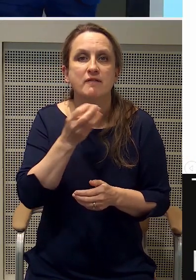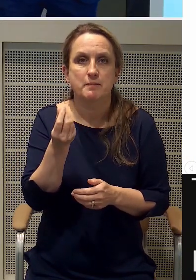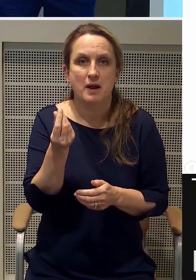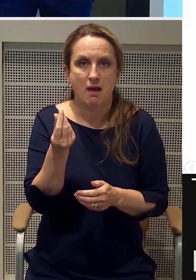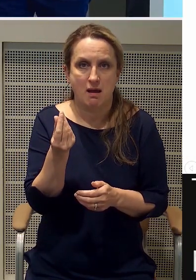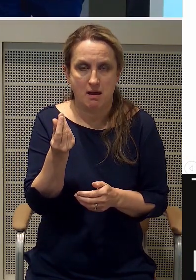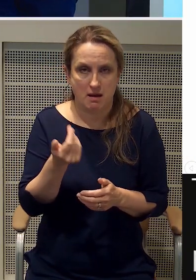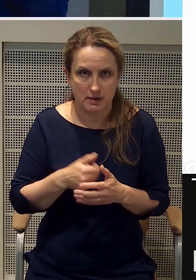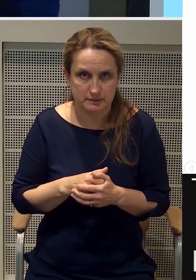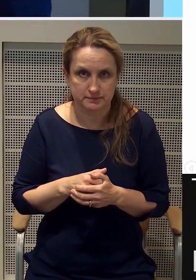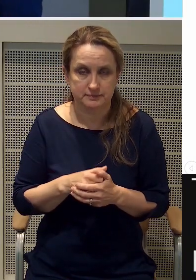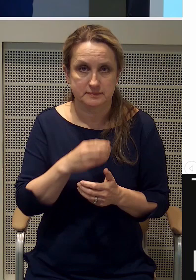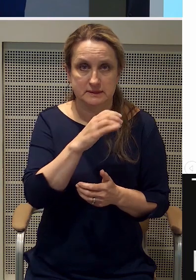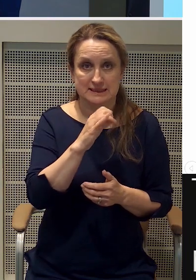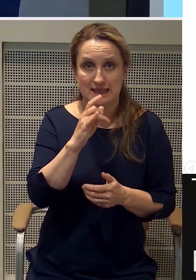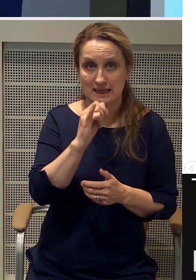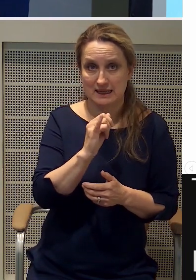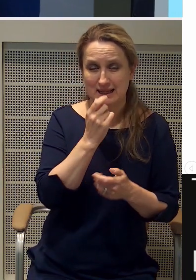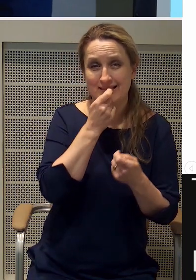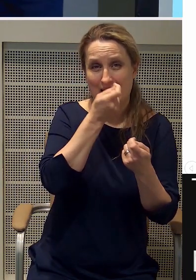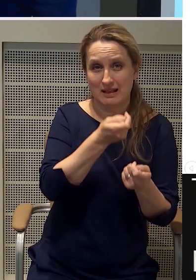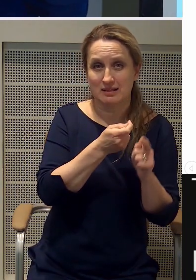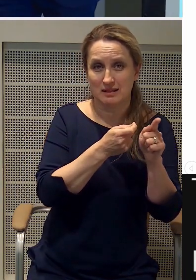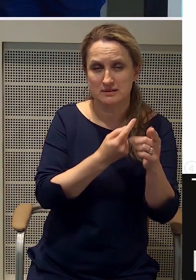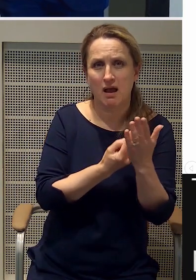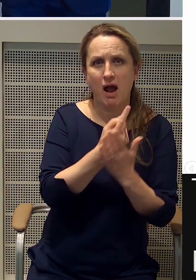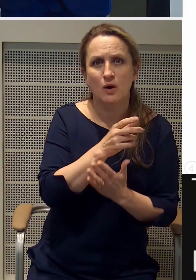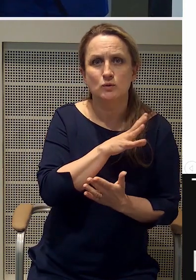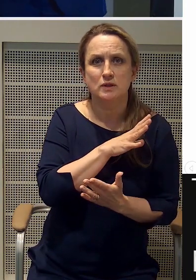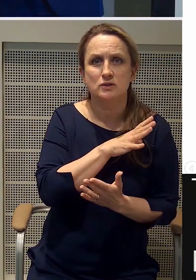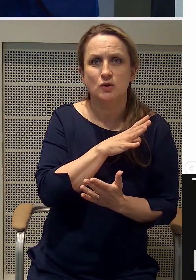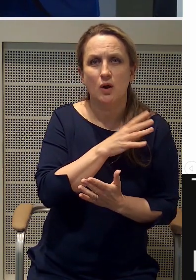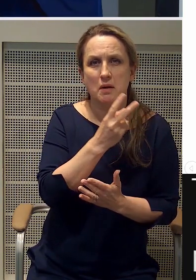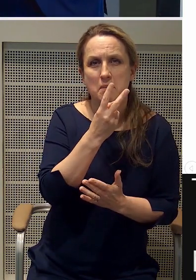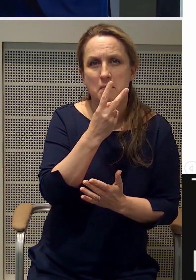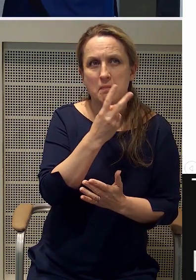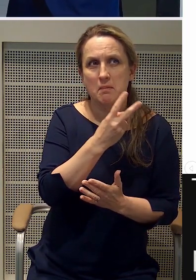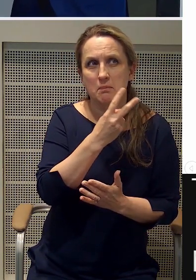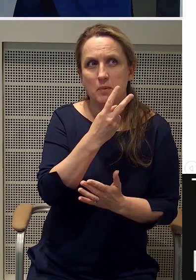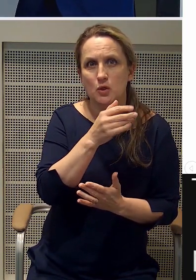Here you can see the amount we invest in medicines.